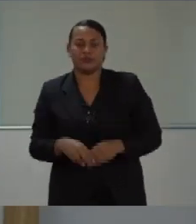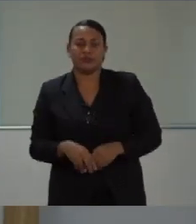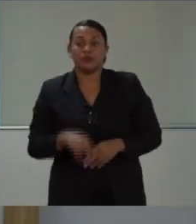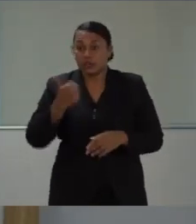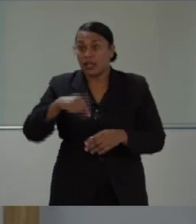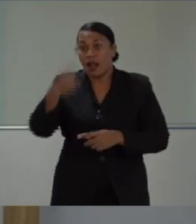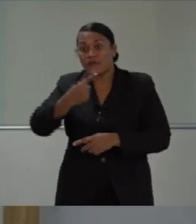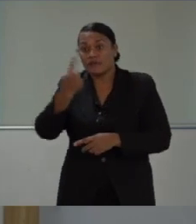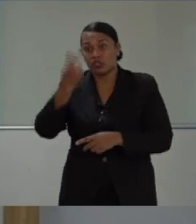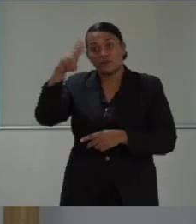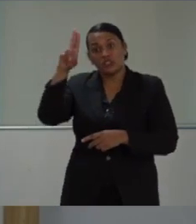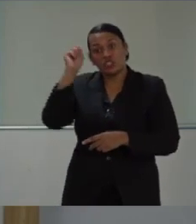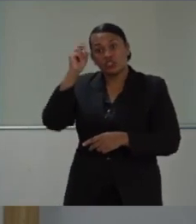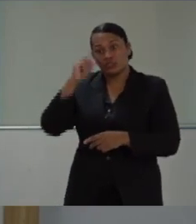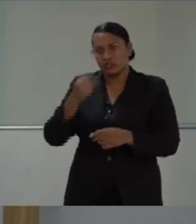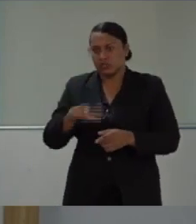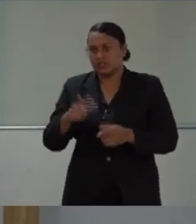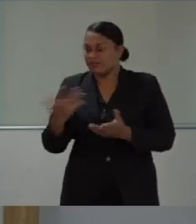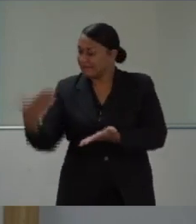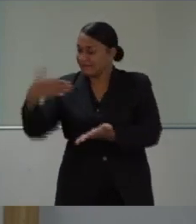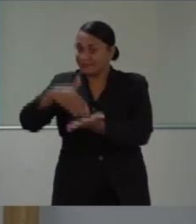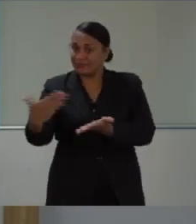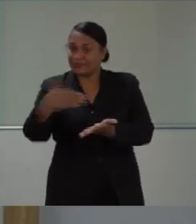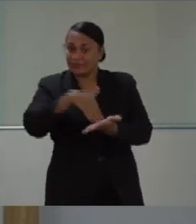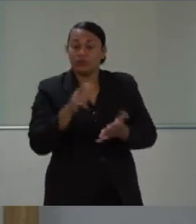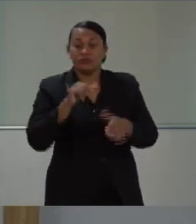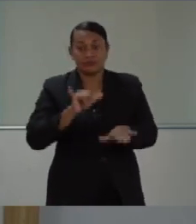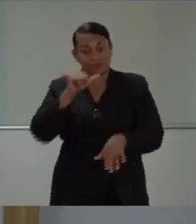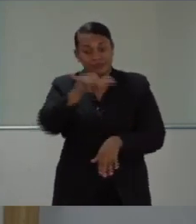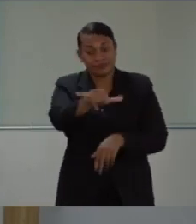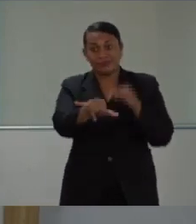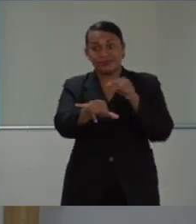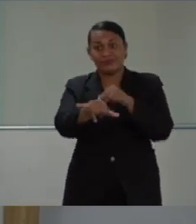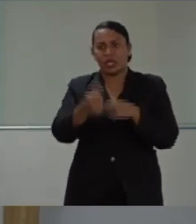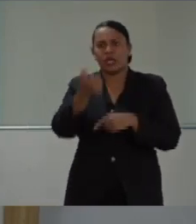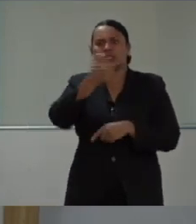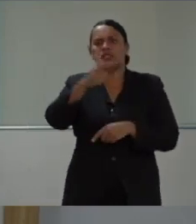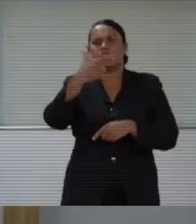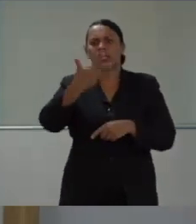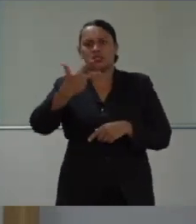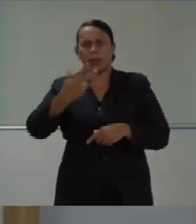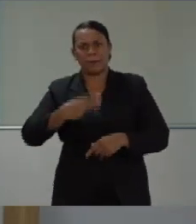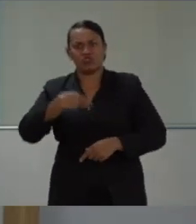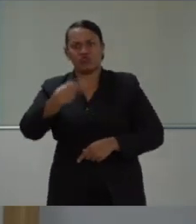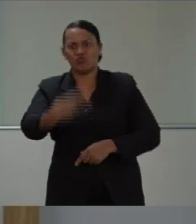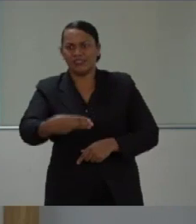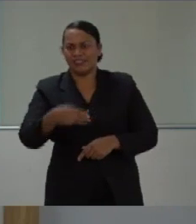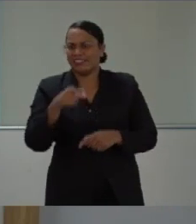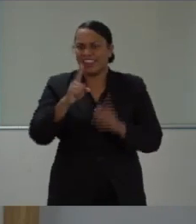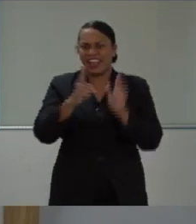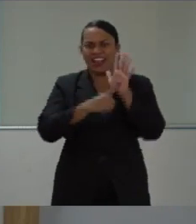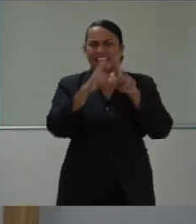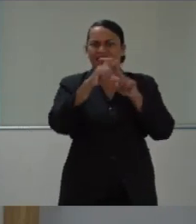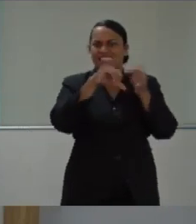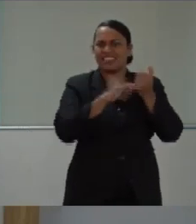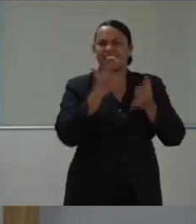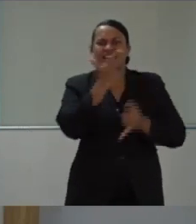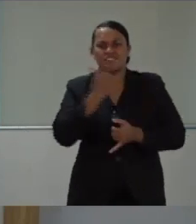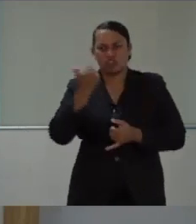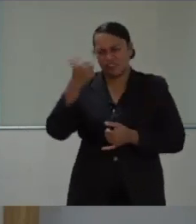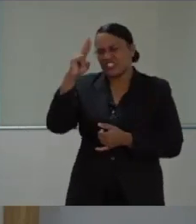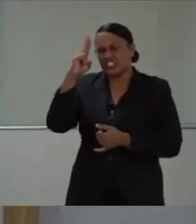aboard, 68 missionaries left their bags and possessions behind in Kiribati. Thanks